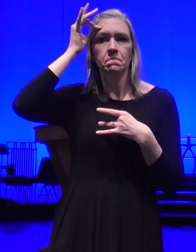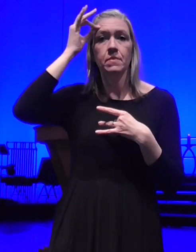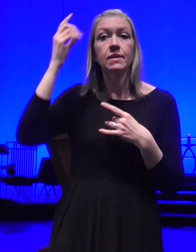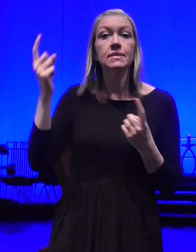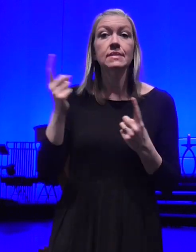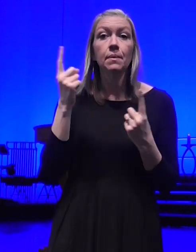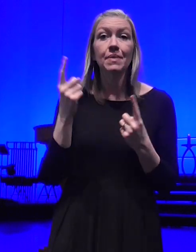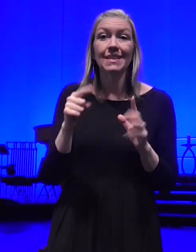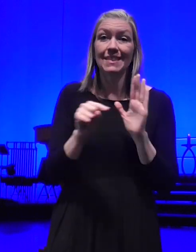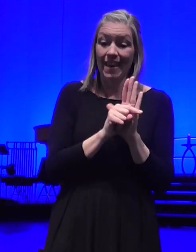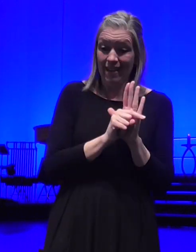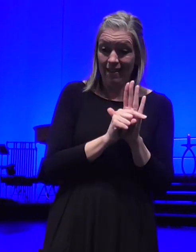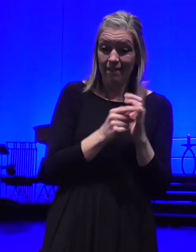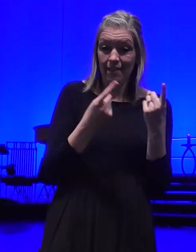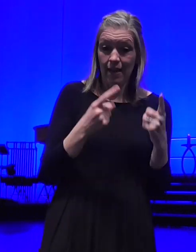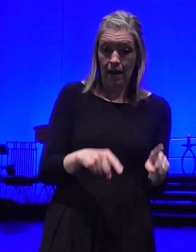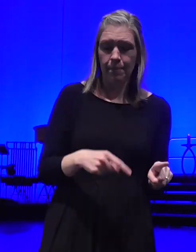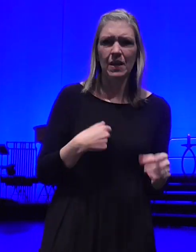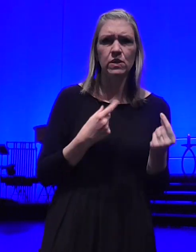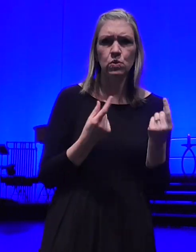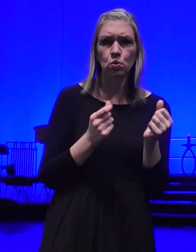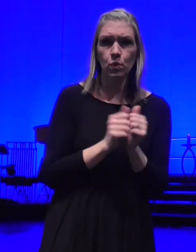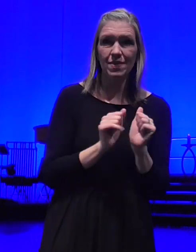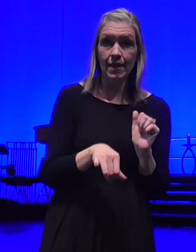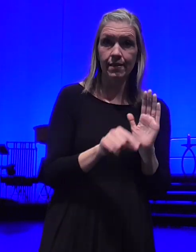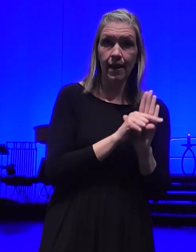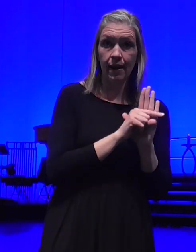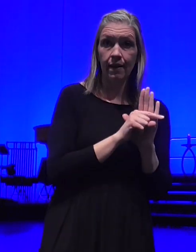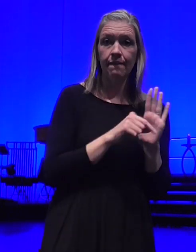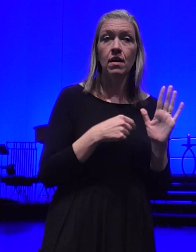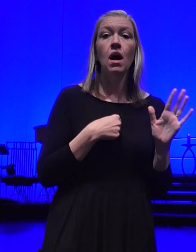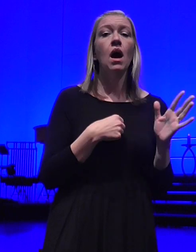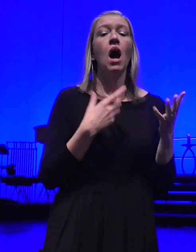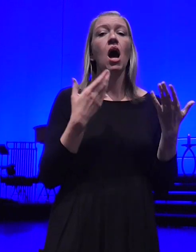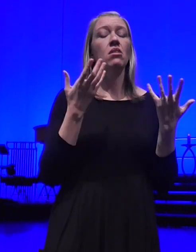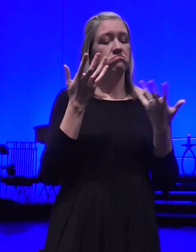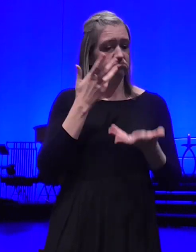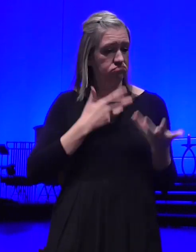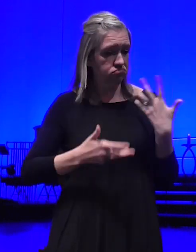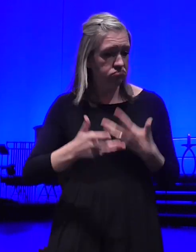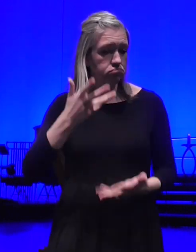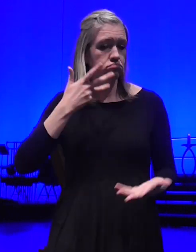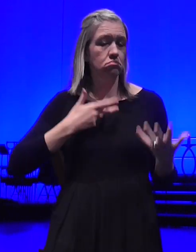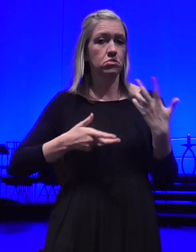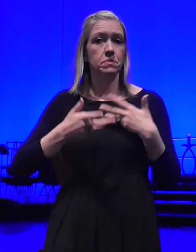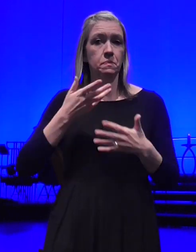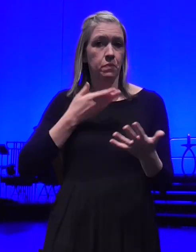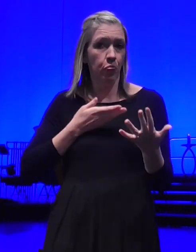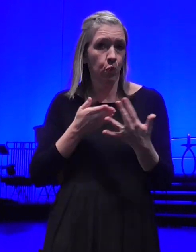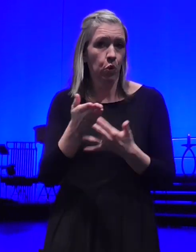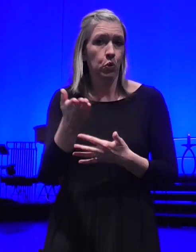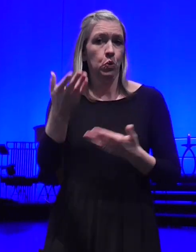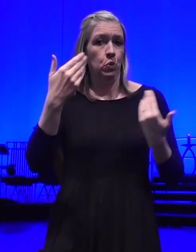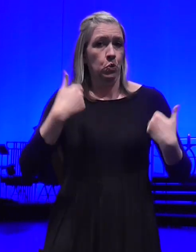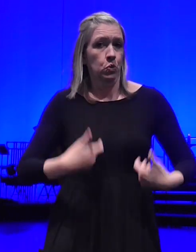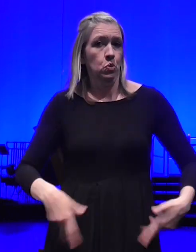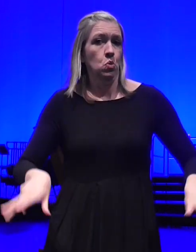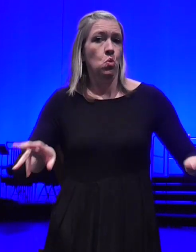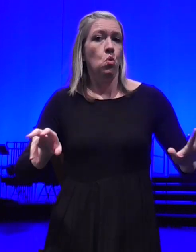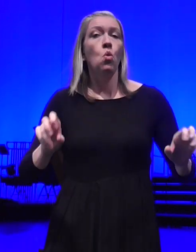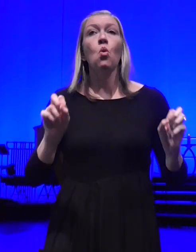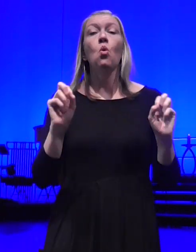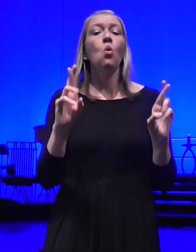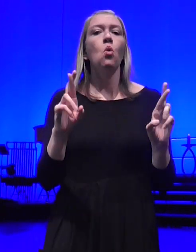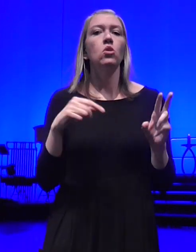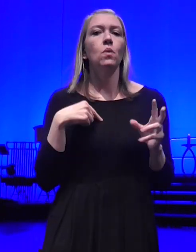negative happens, and what do I do with it? Do I let it just move through me, or do I